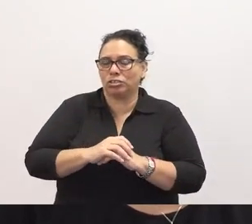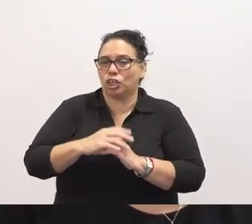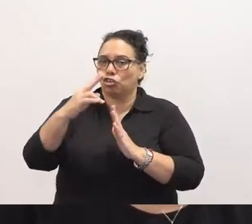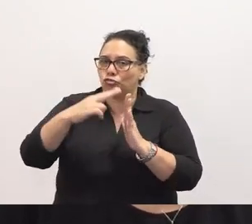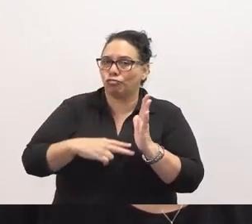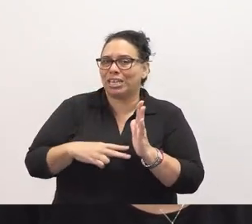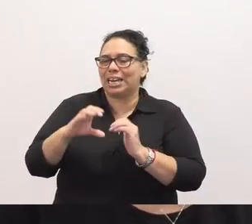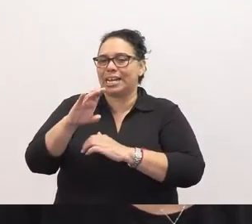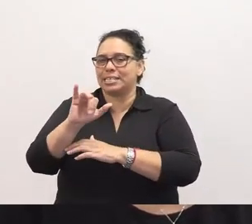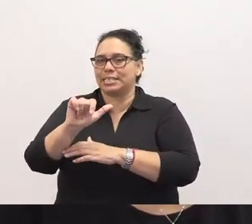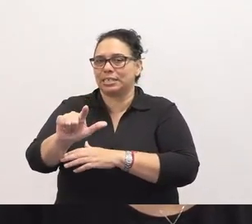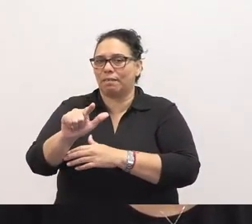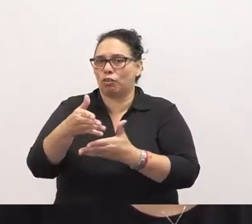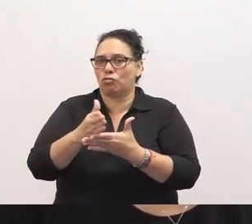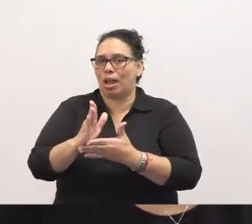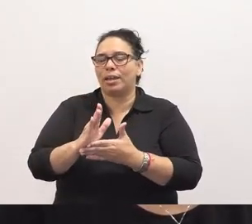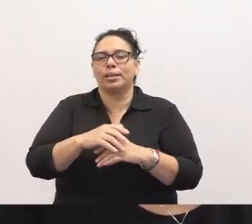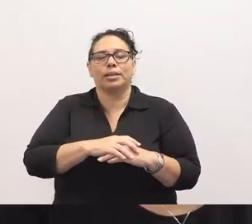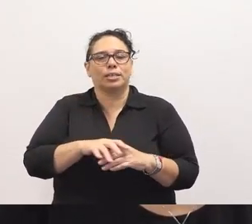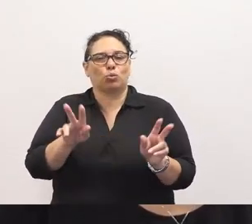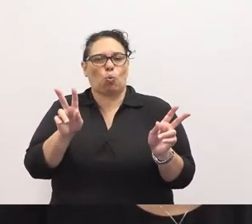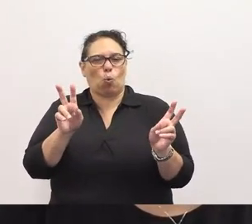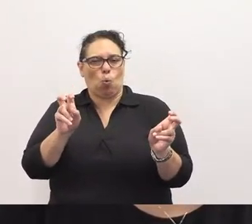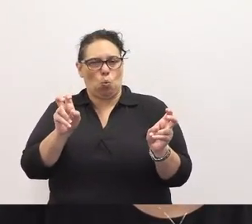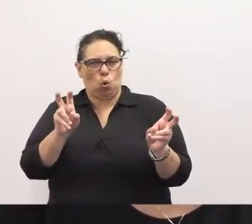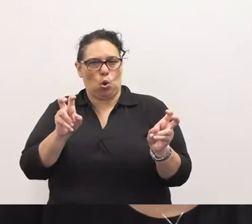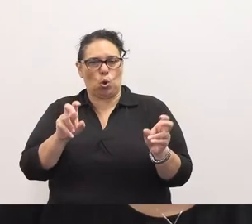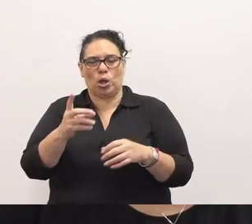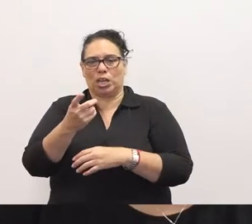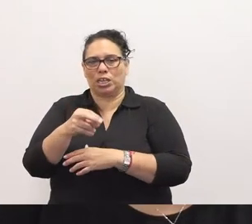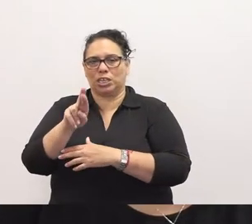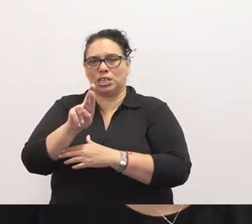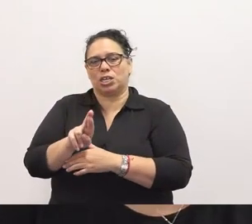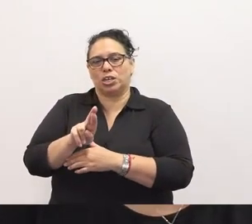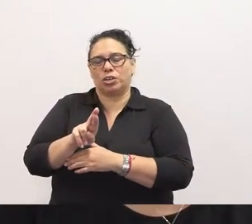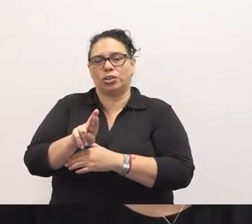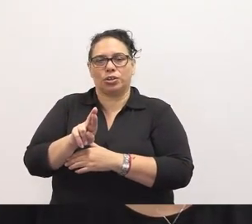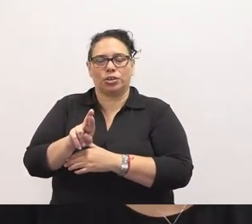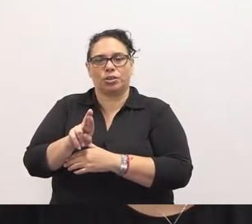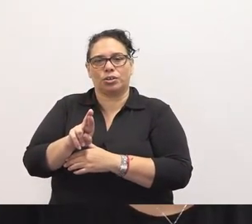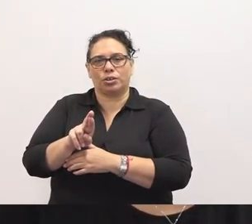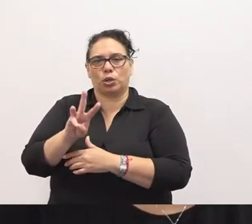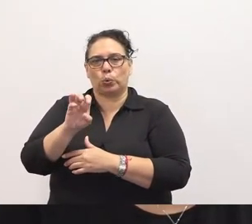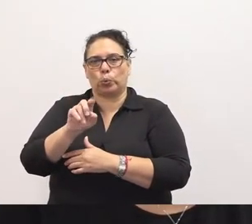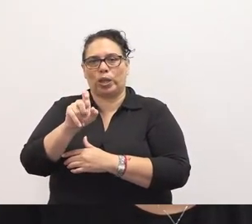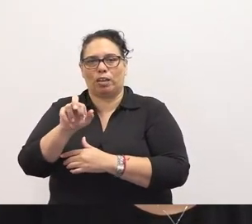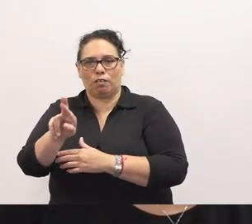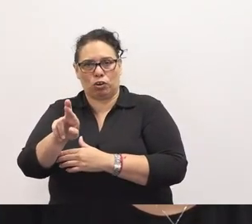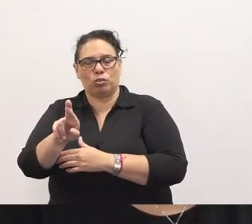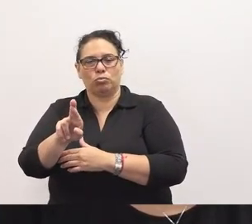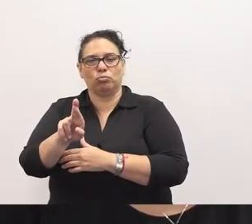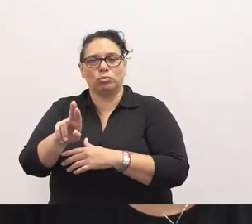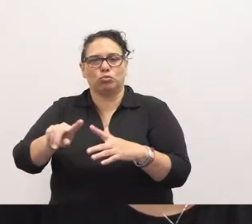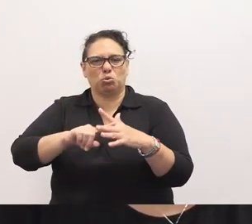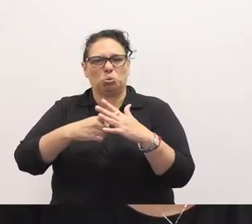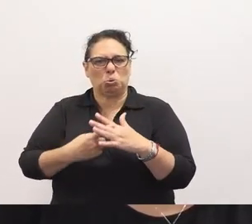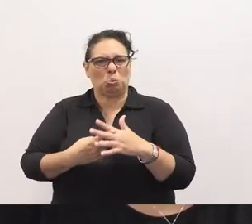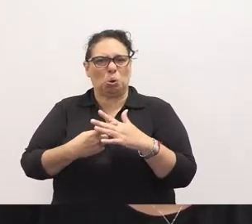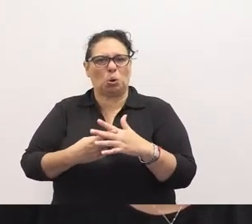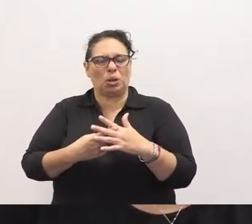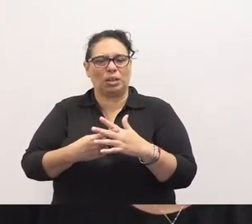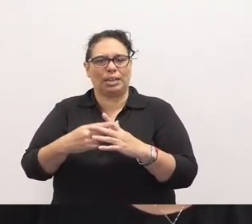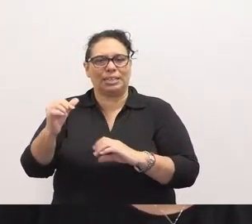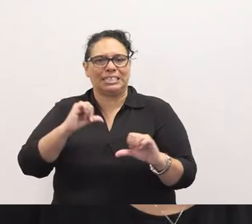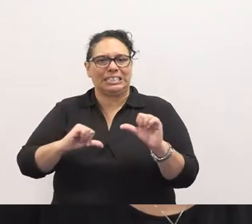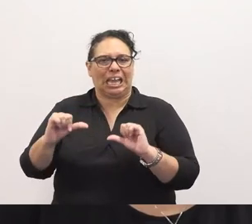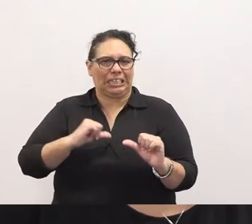to end with a quote from Dr. Kareem Weaver, who's leading the fight for literacy for all in Oakland. And I'm